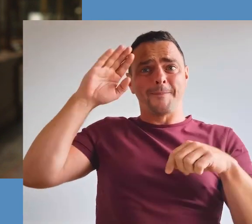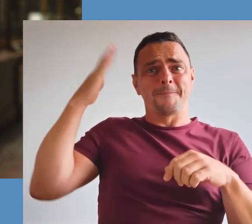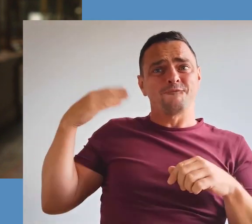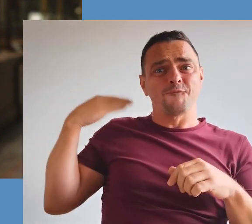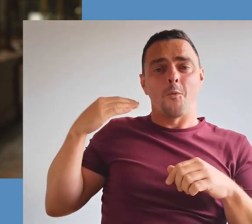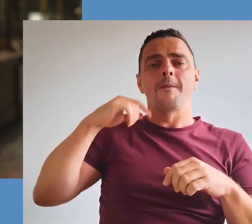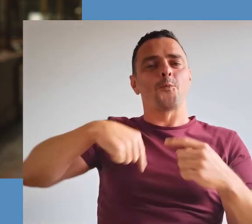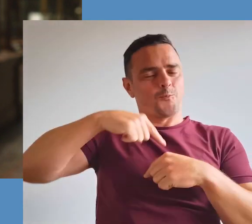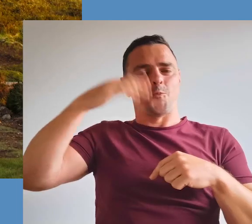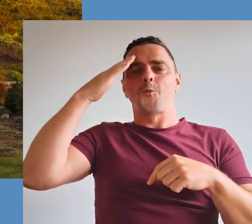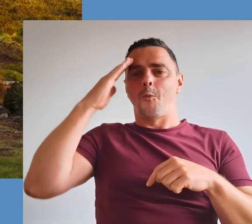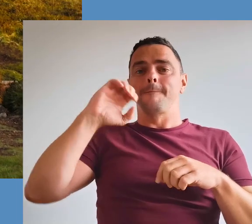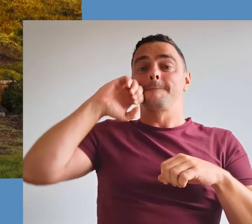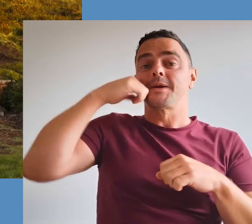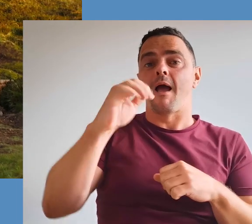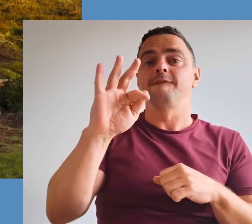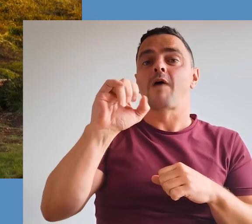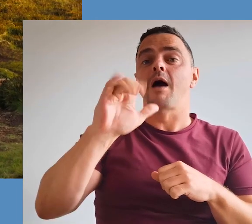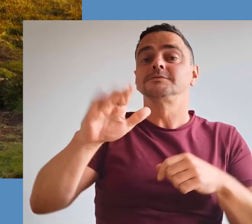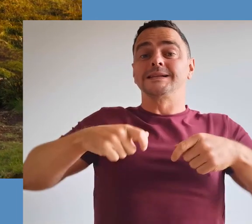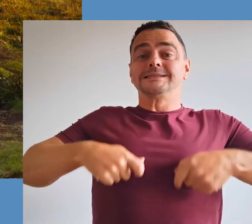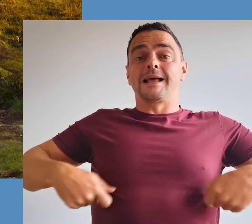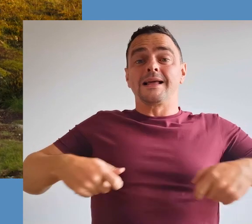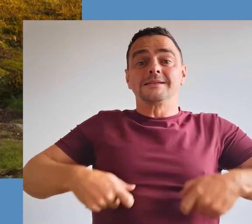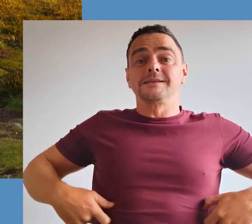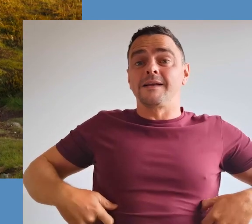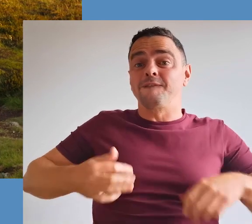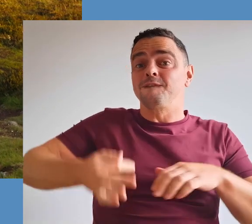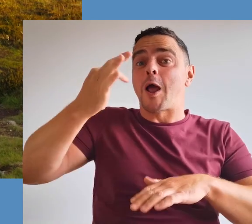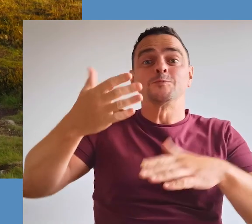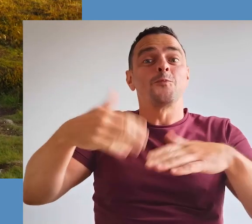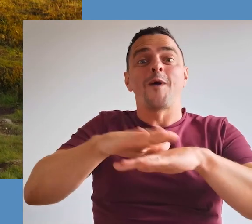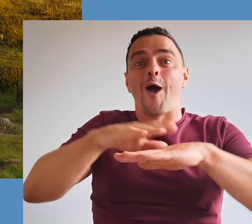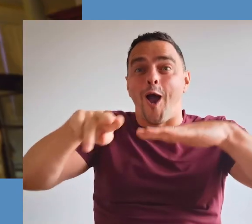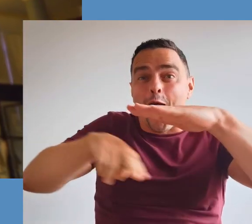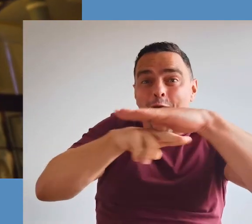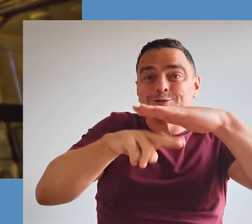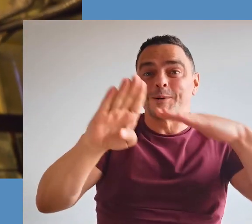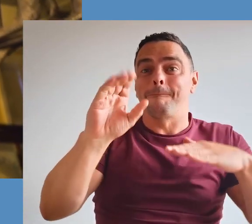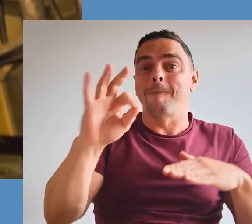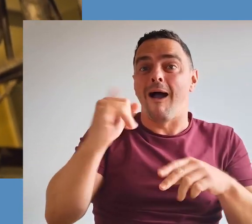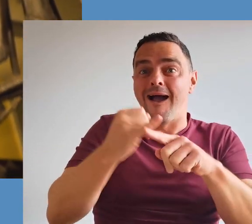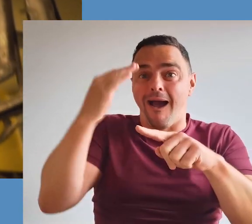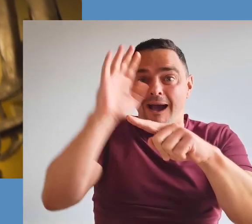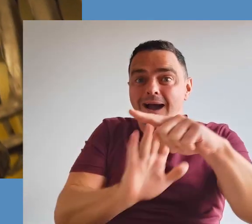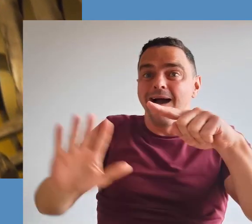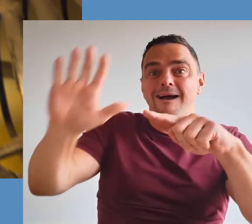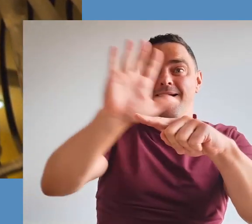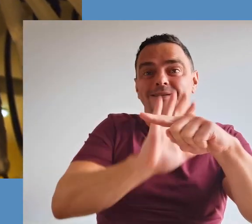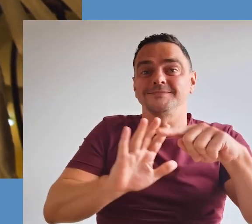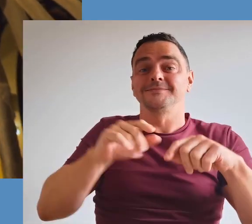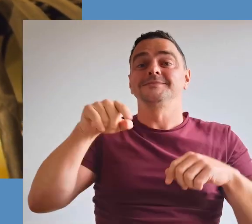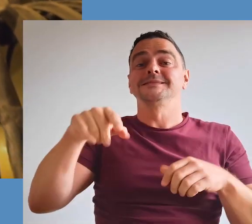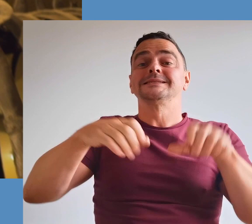this because their fossil skeletons were found under the bogs in Ireland. Scientists think that these giant